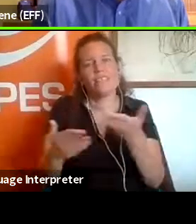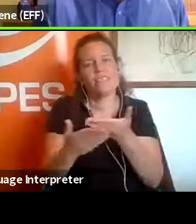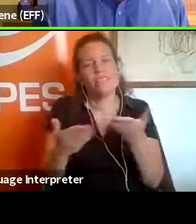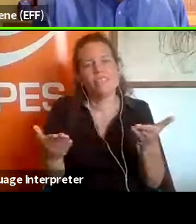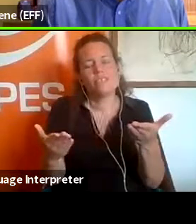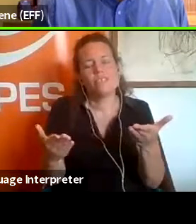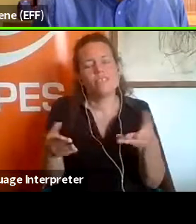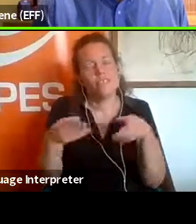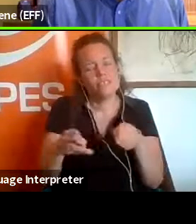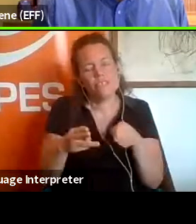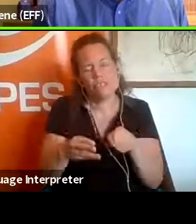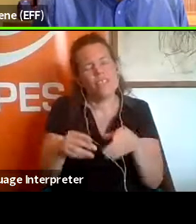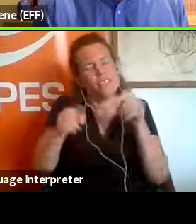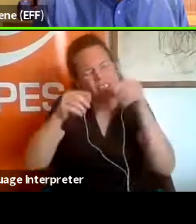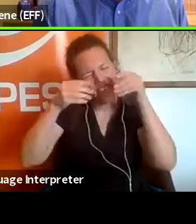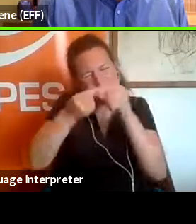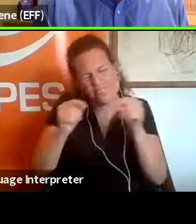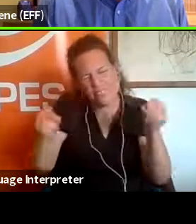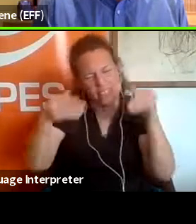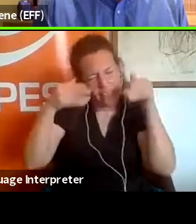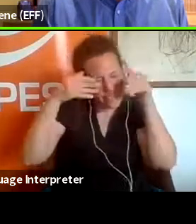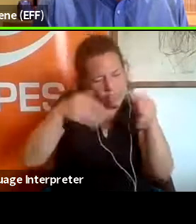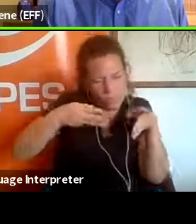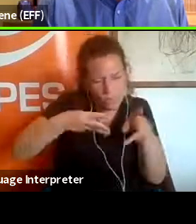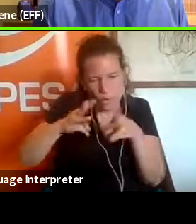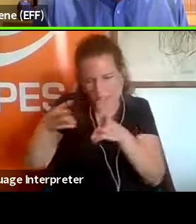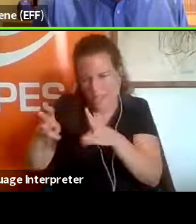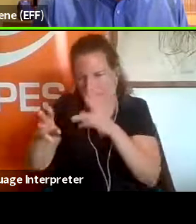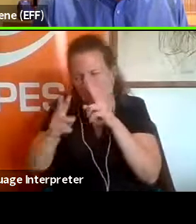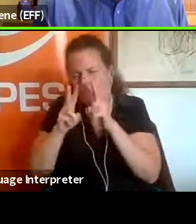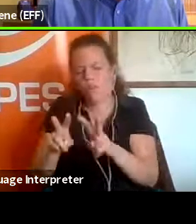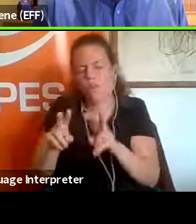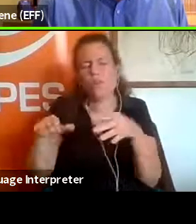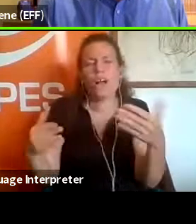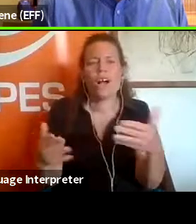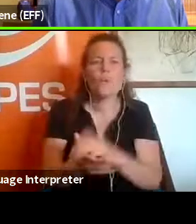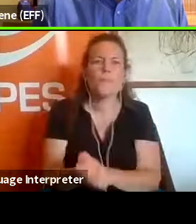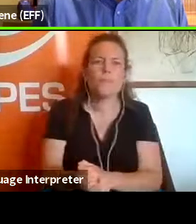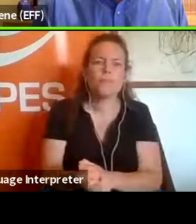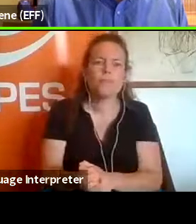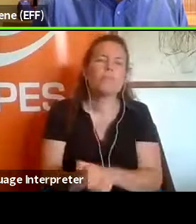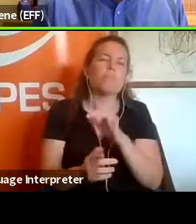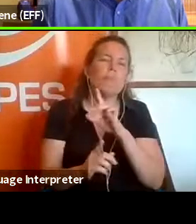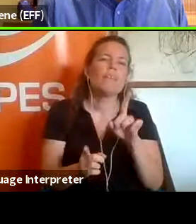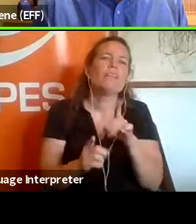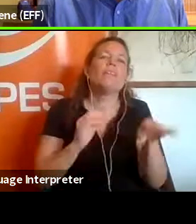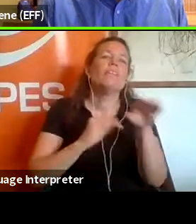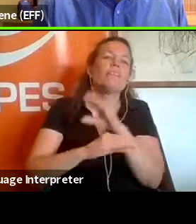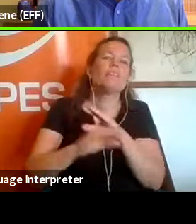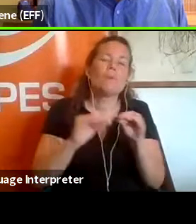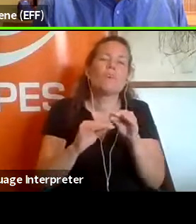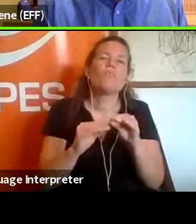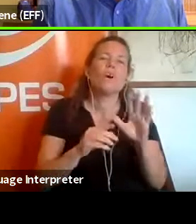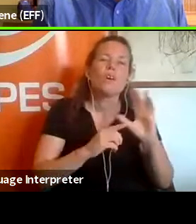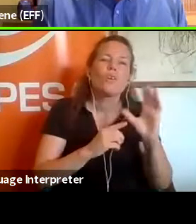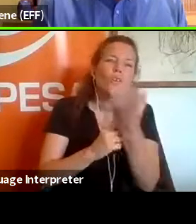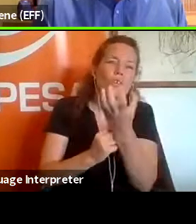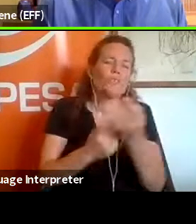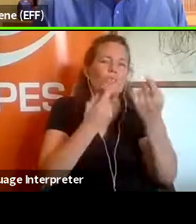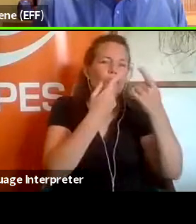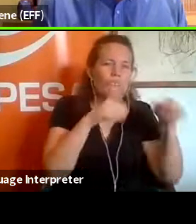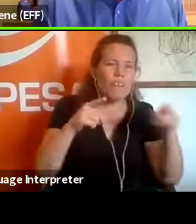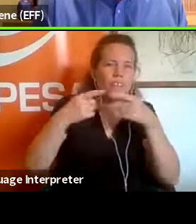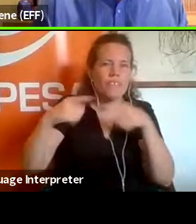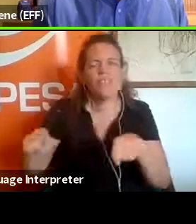As also that when you start talking about these things in terms of the cultural variations and in terms of the